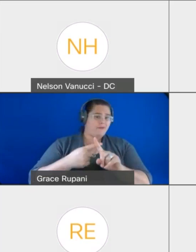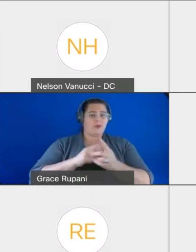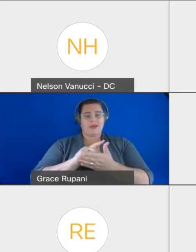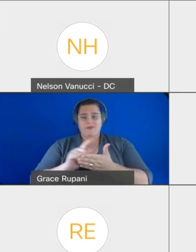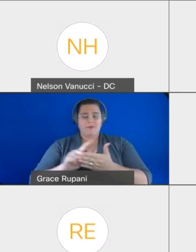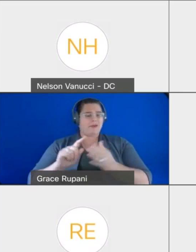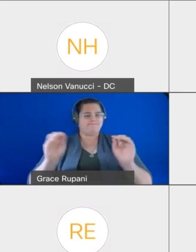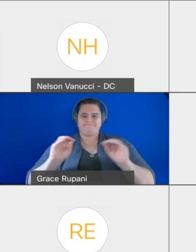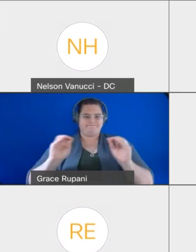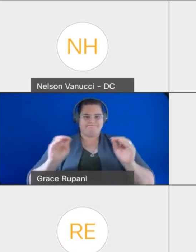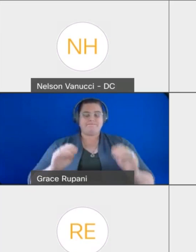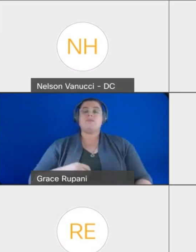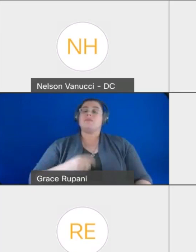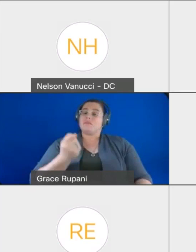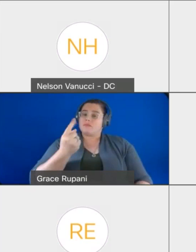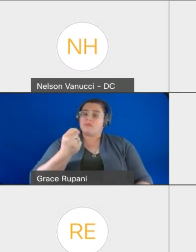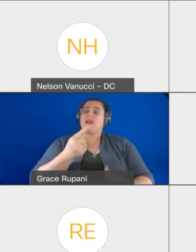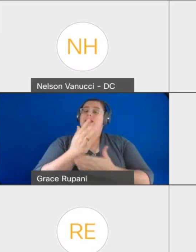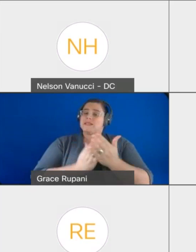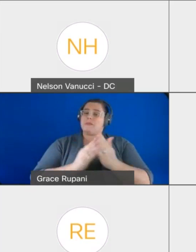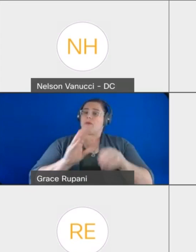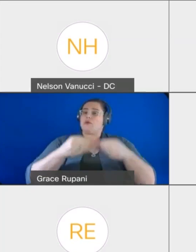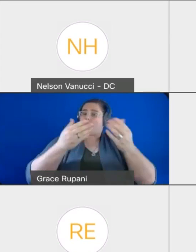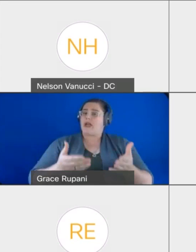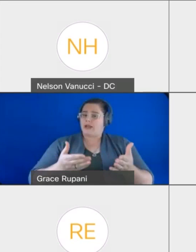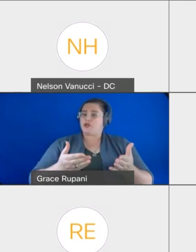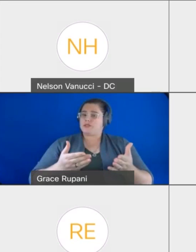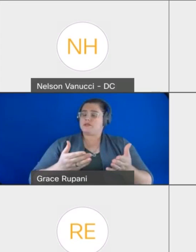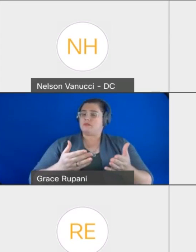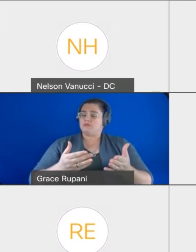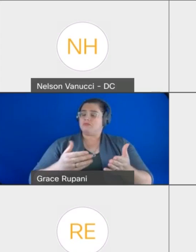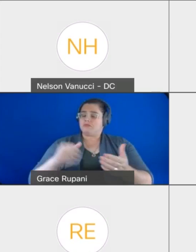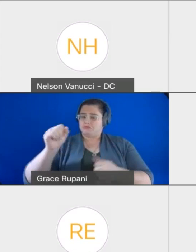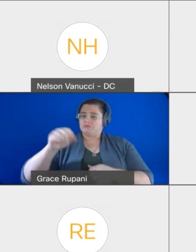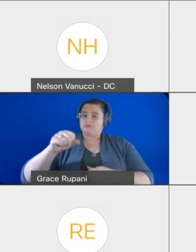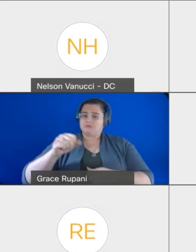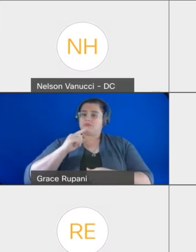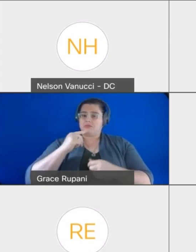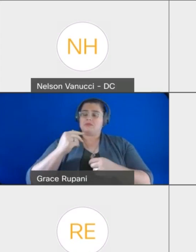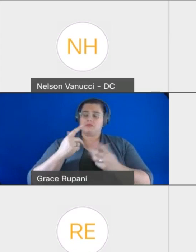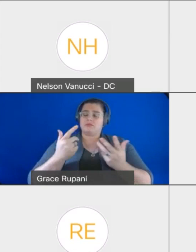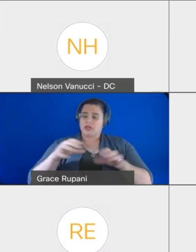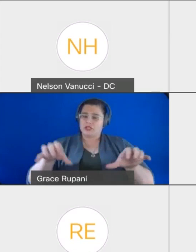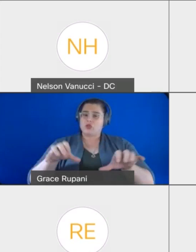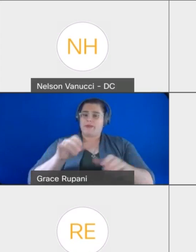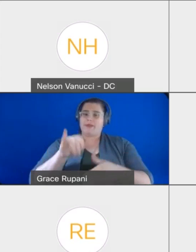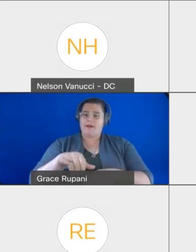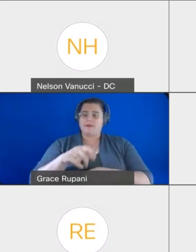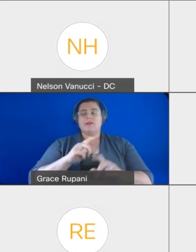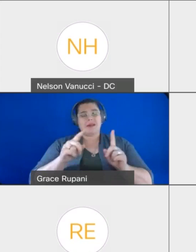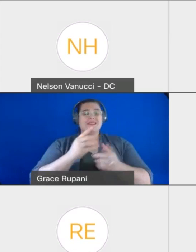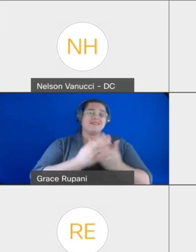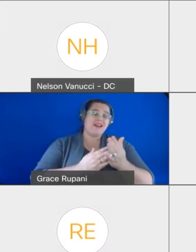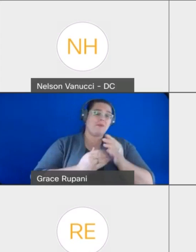Some of our providers are doing routine testing and some are not.